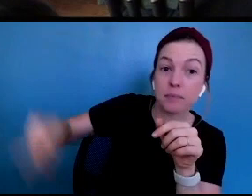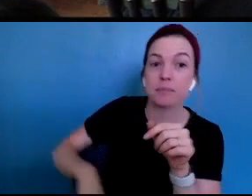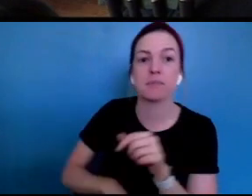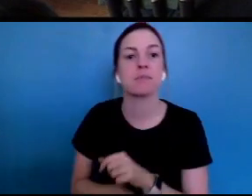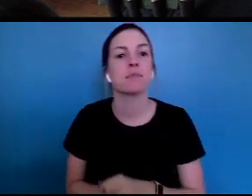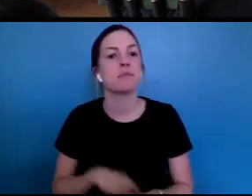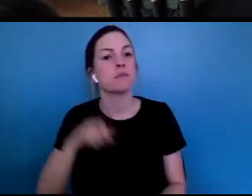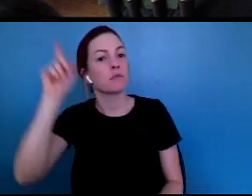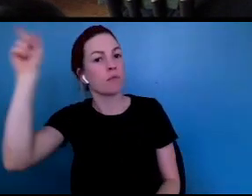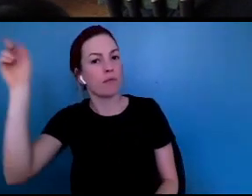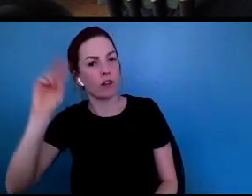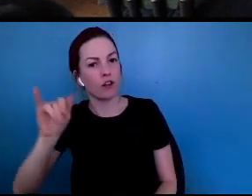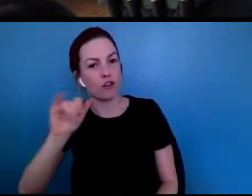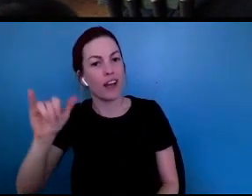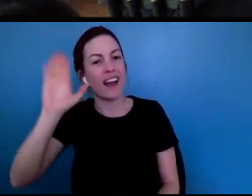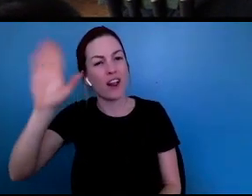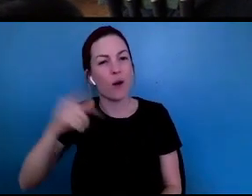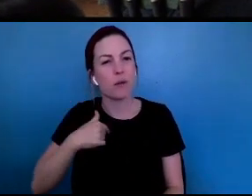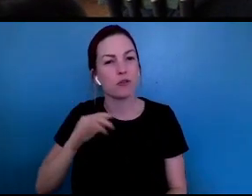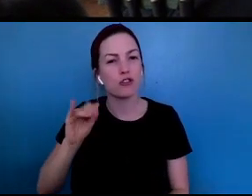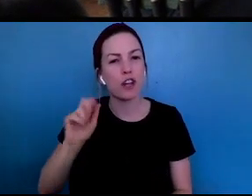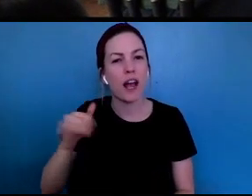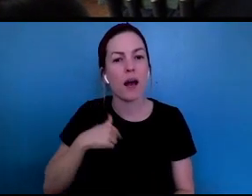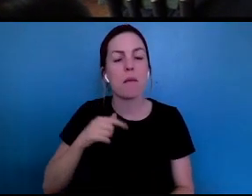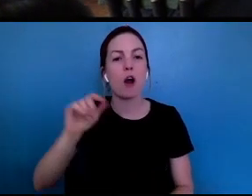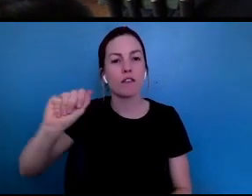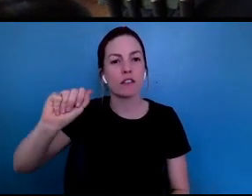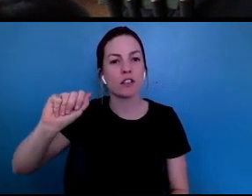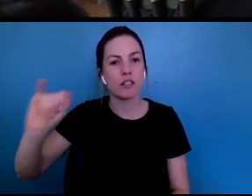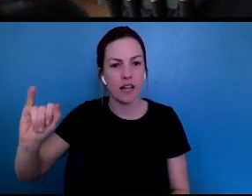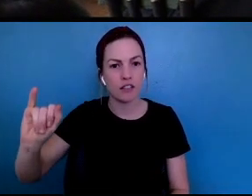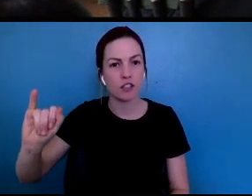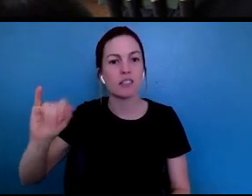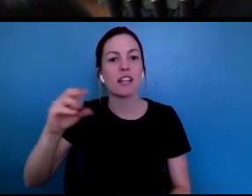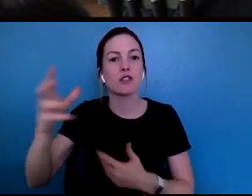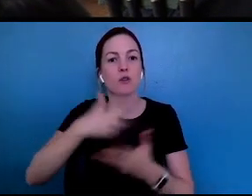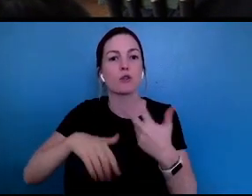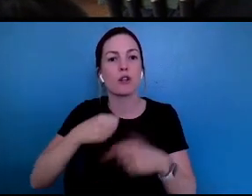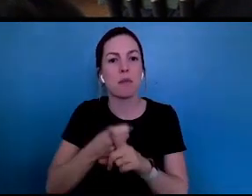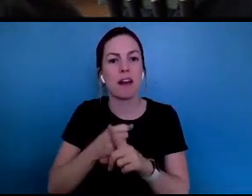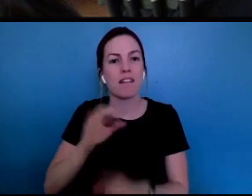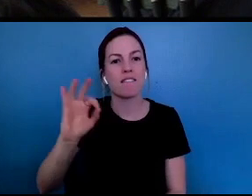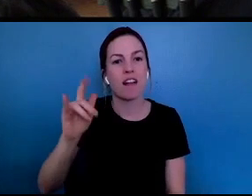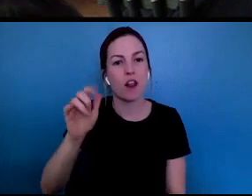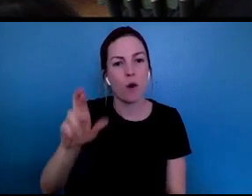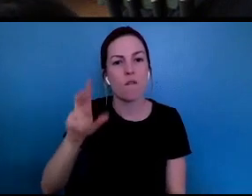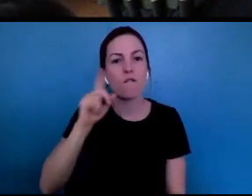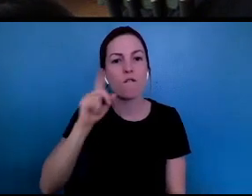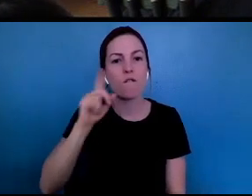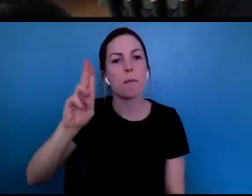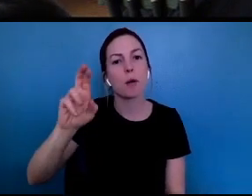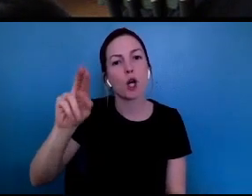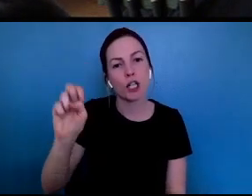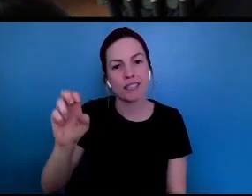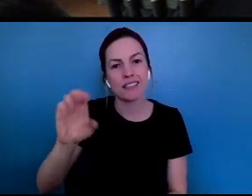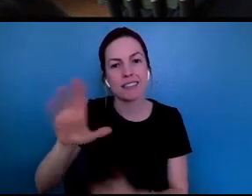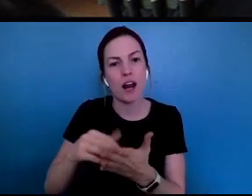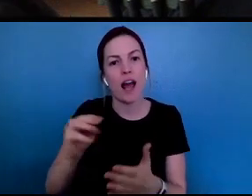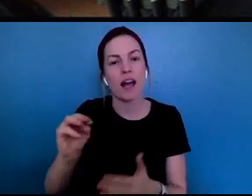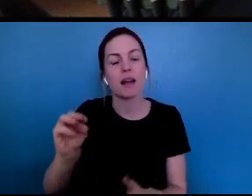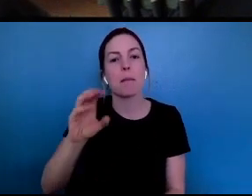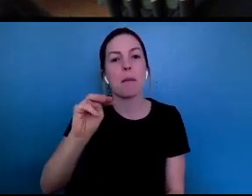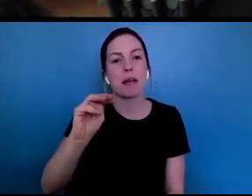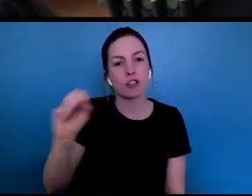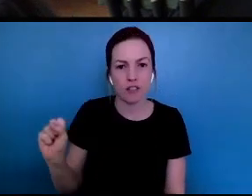Hello, my name is Jay. I am the Artificial Intelligence and Social Impact Fellow for the Burn Center and a Master's of Science of Media Advocacy student